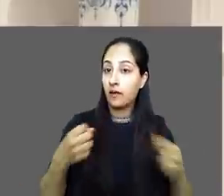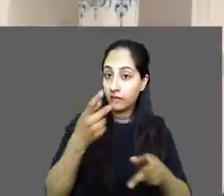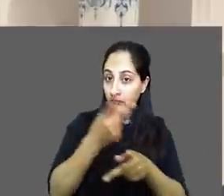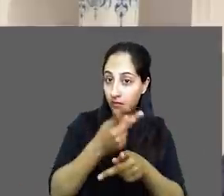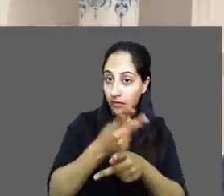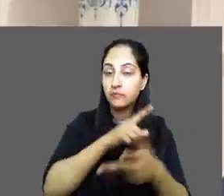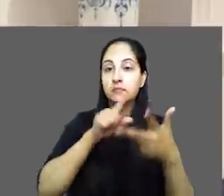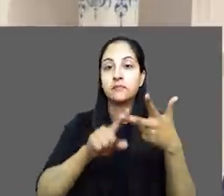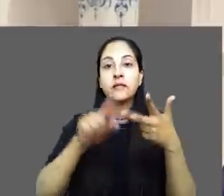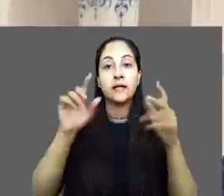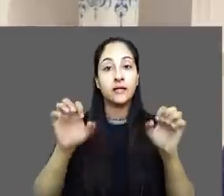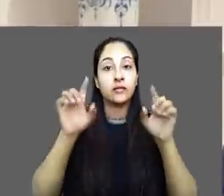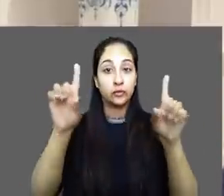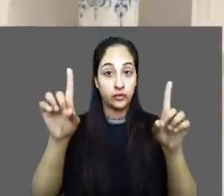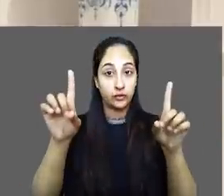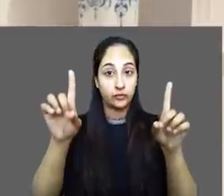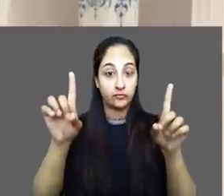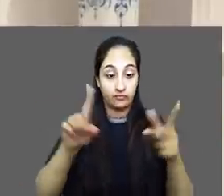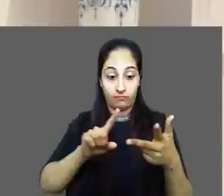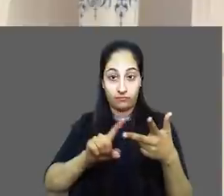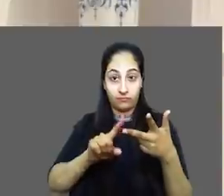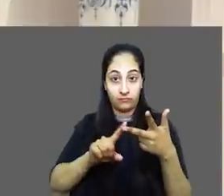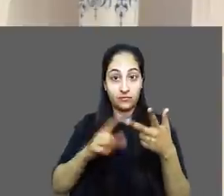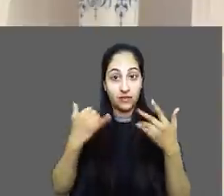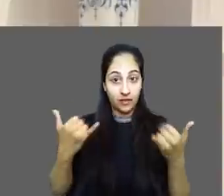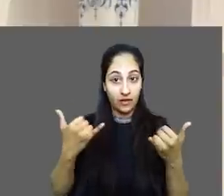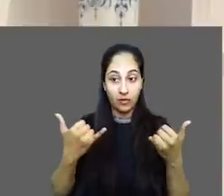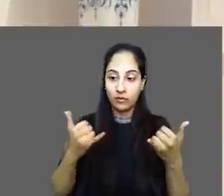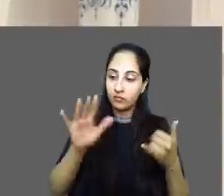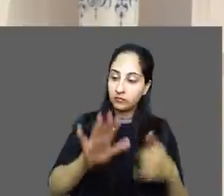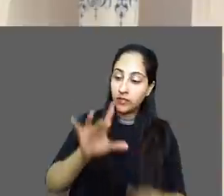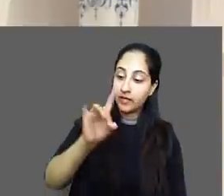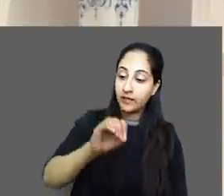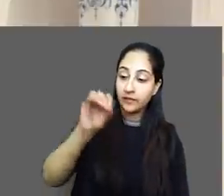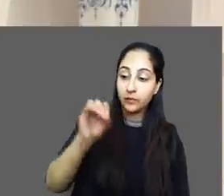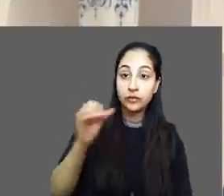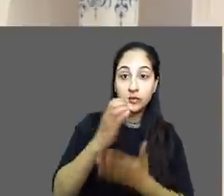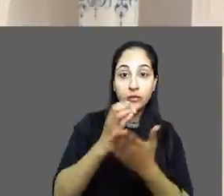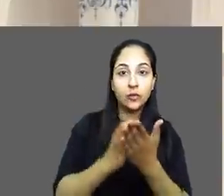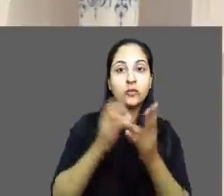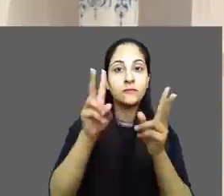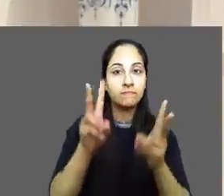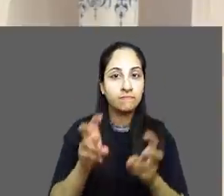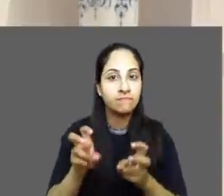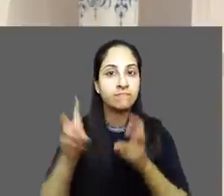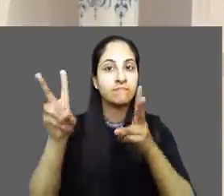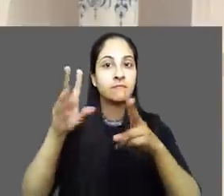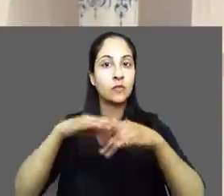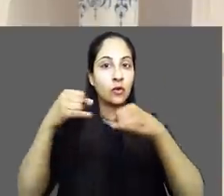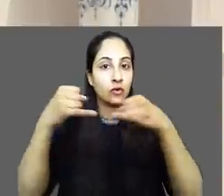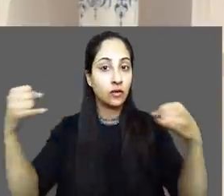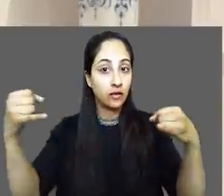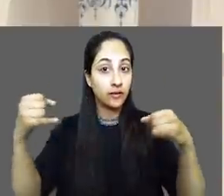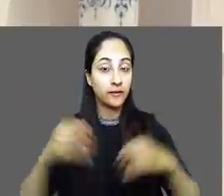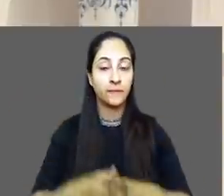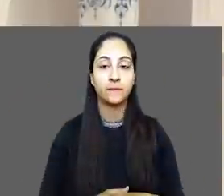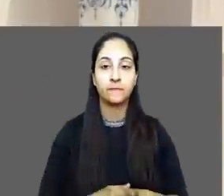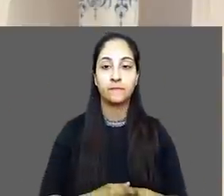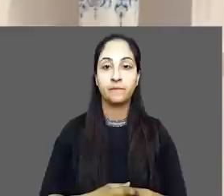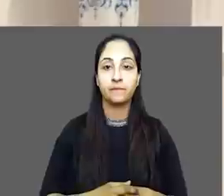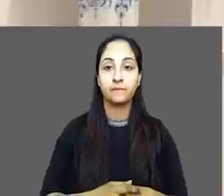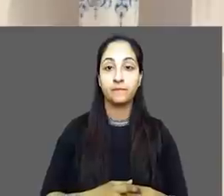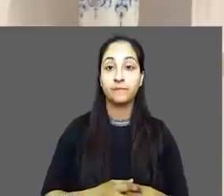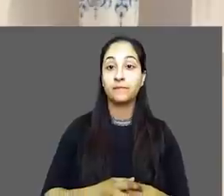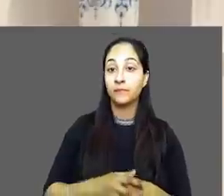post-secondary programs today are available online. You know, it is now estimated that